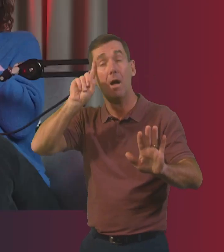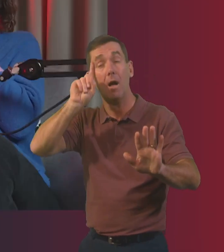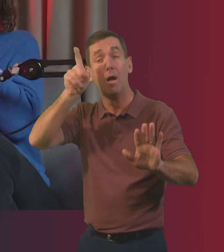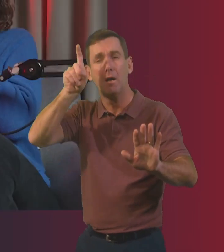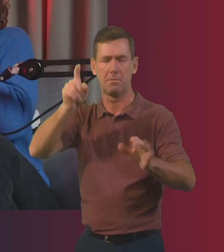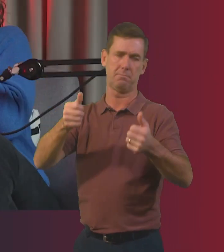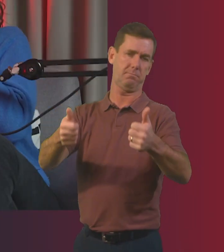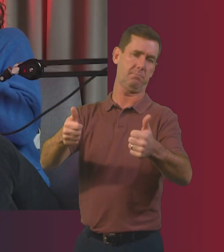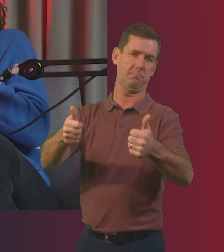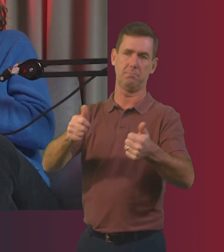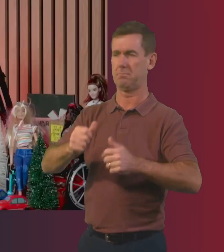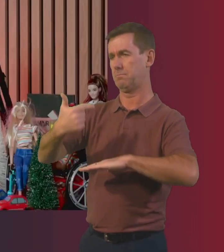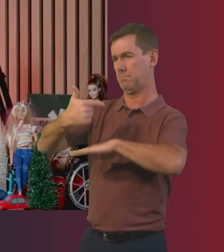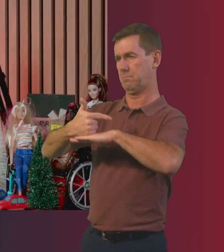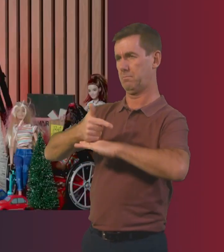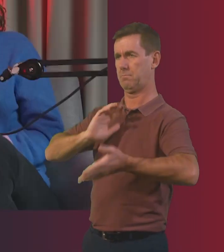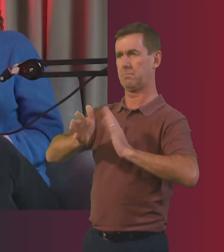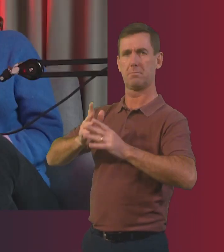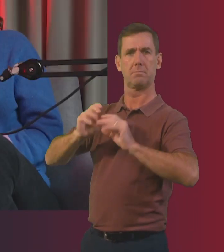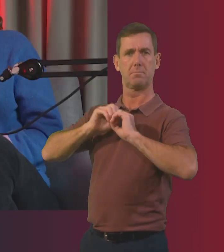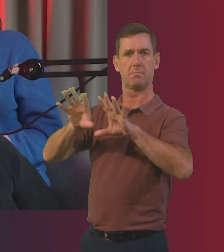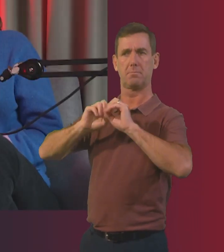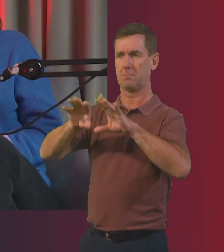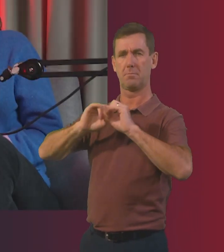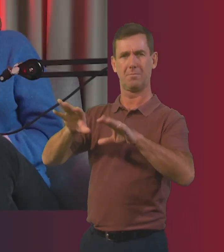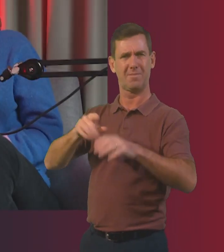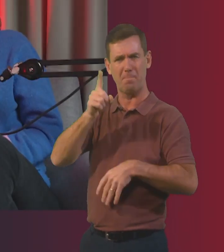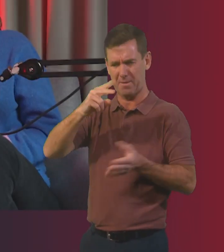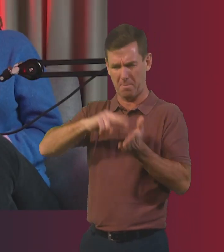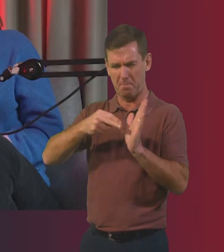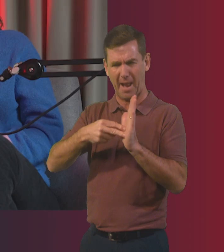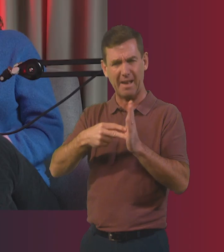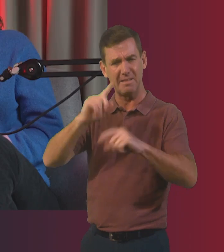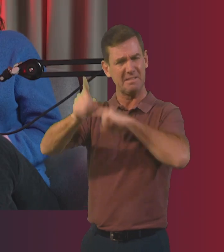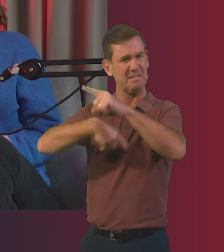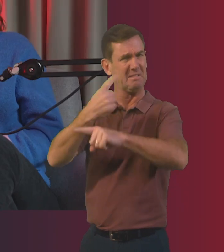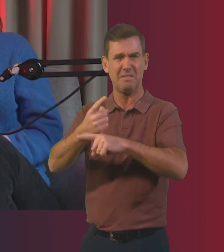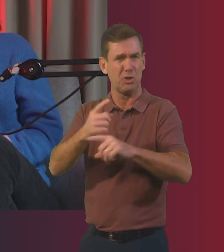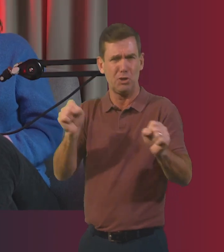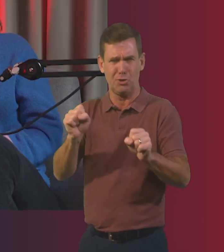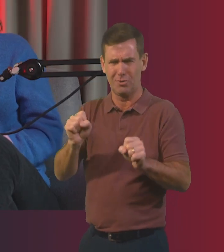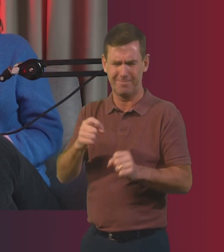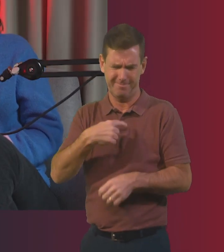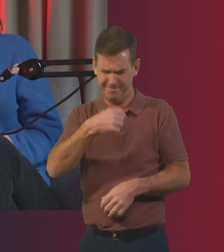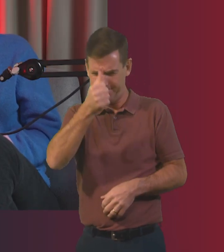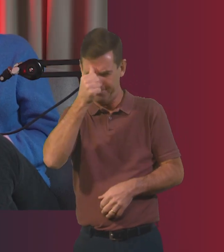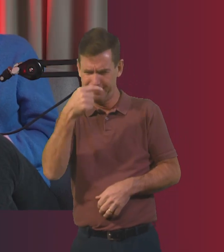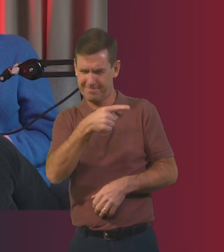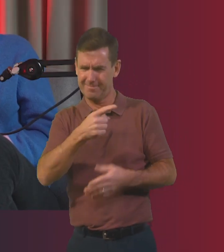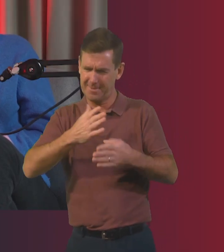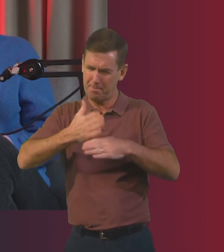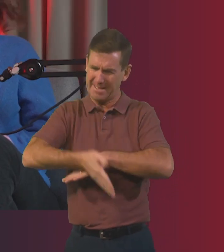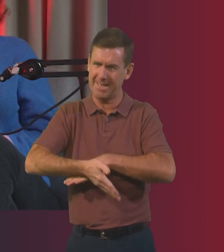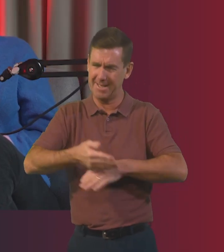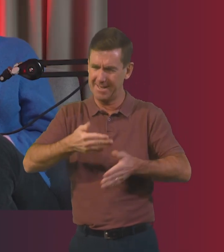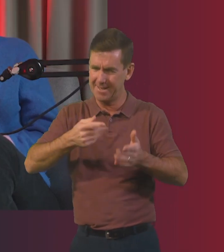yeah, I haven't planned that far ahead, if I'm being honest. And that's fine. That's fine, yeah. Exactly. But I'm sure you're going to have lots of exciting things. And